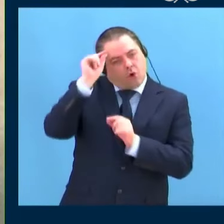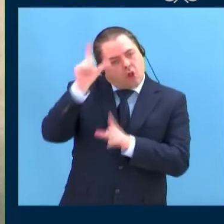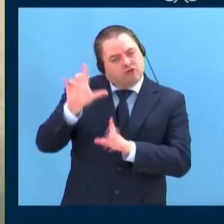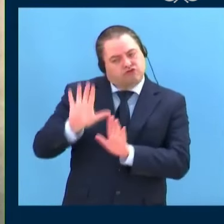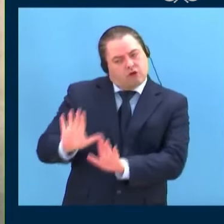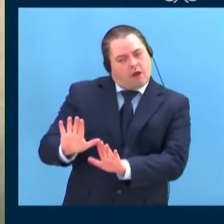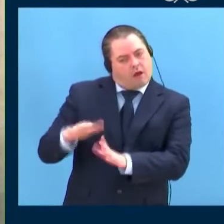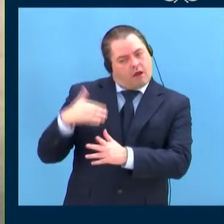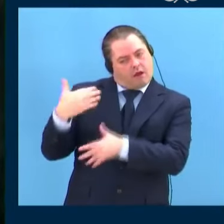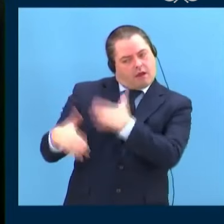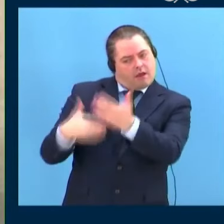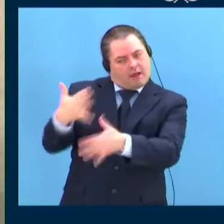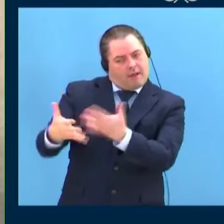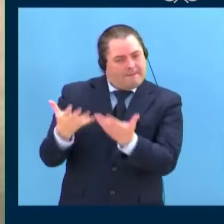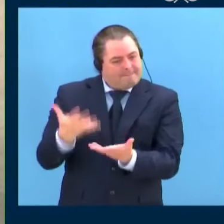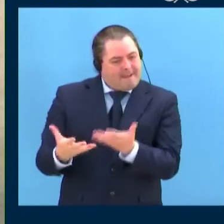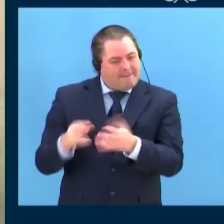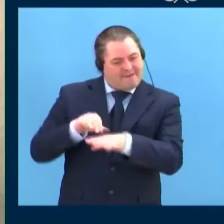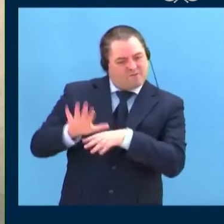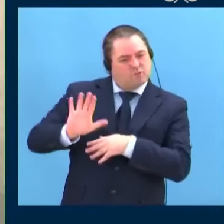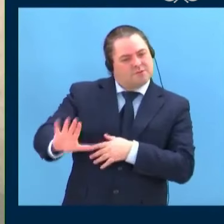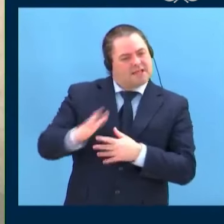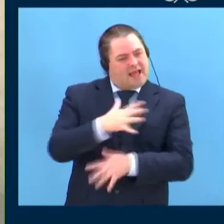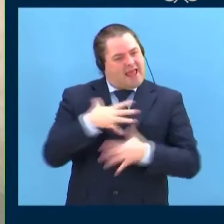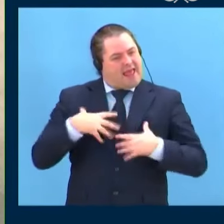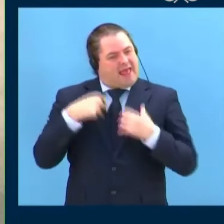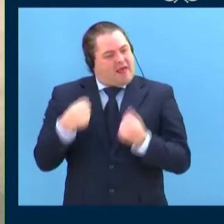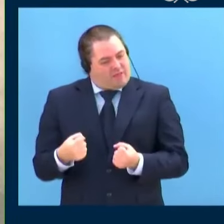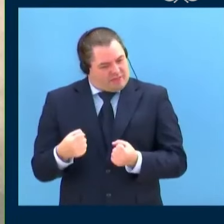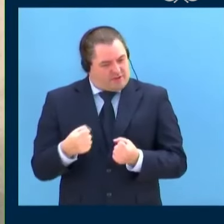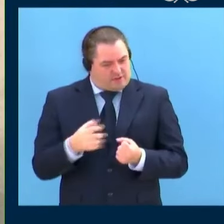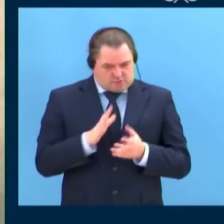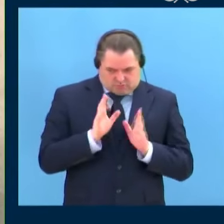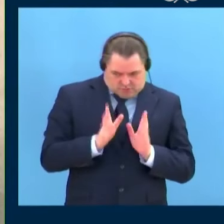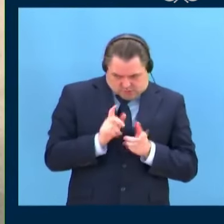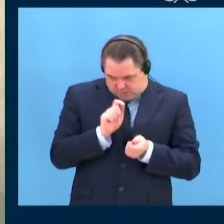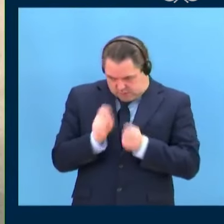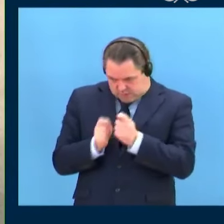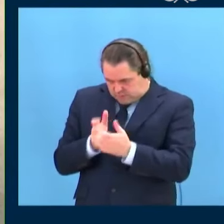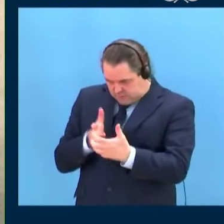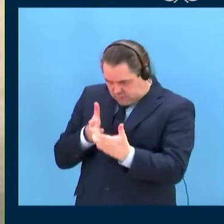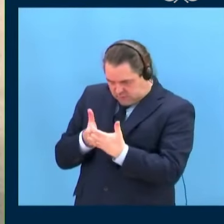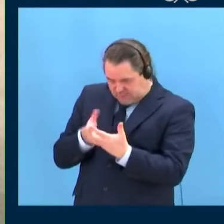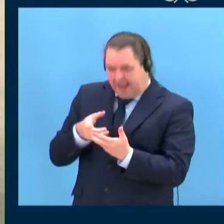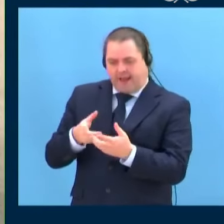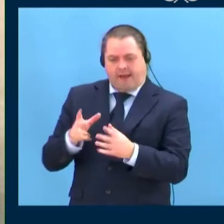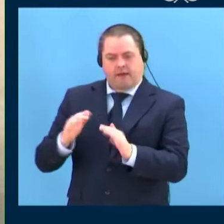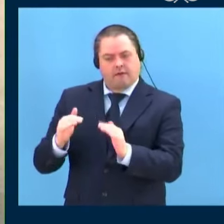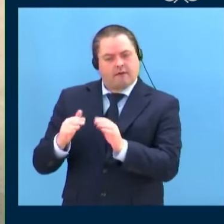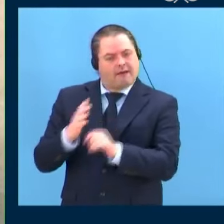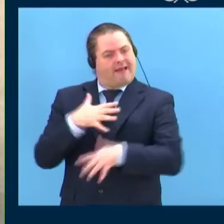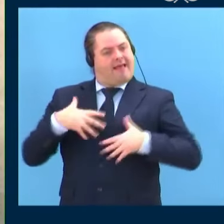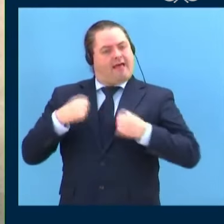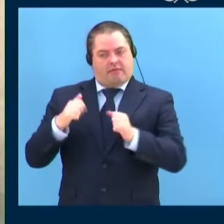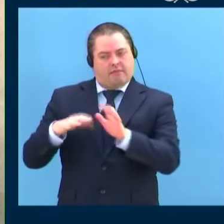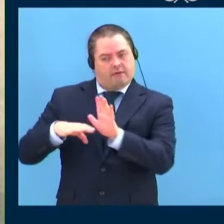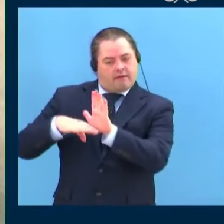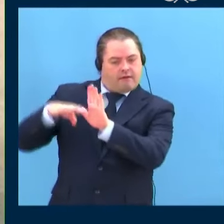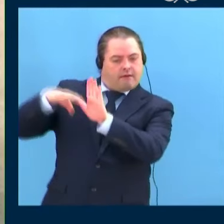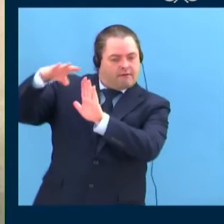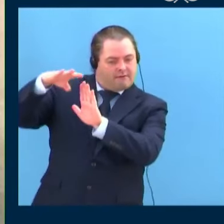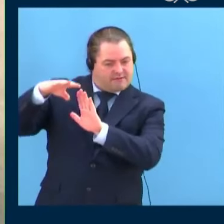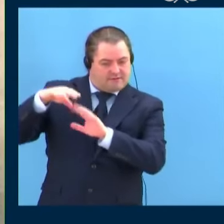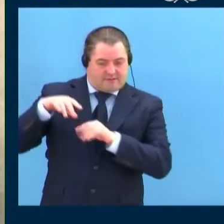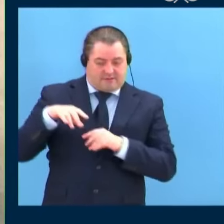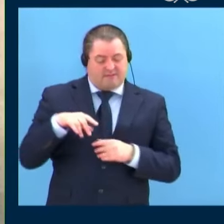and needs the support of minority groups to be implemented effectively. Presently, we do not hear these concerns of minorities enough at the